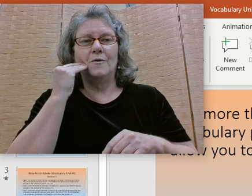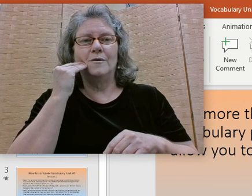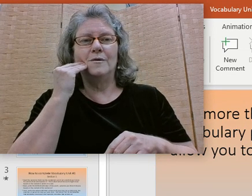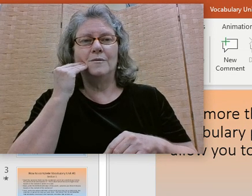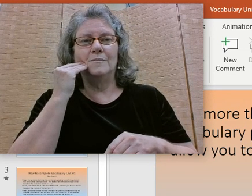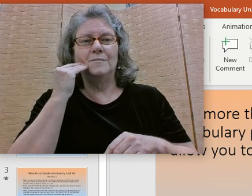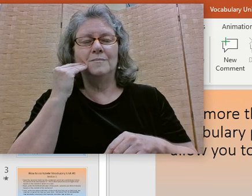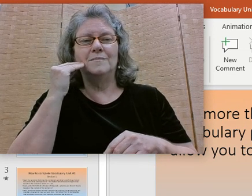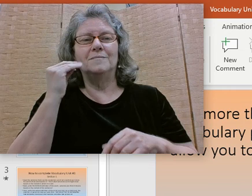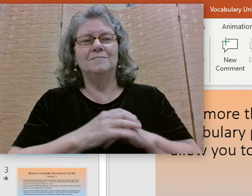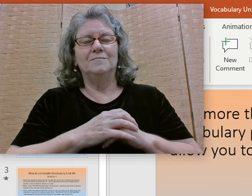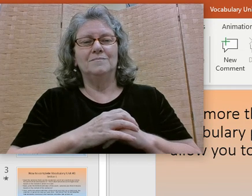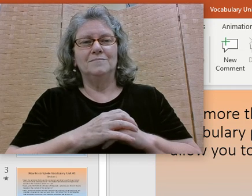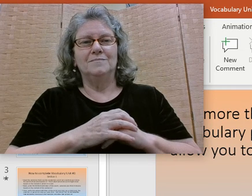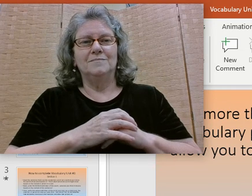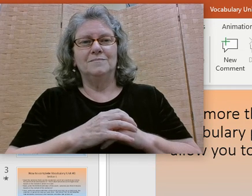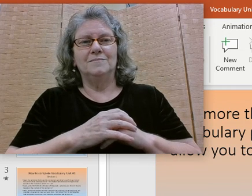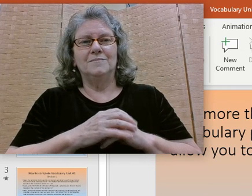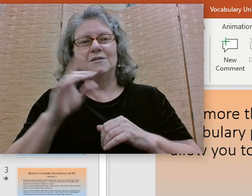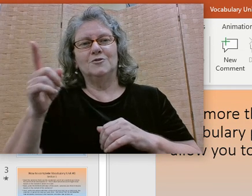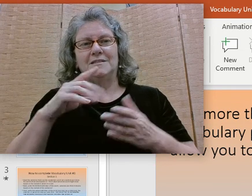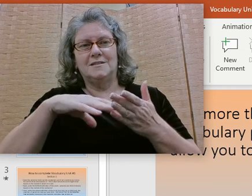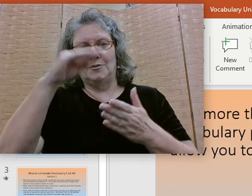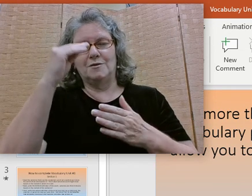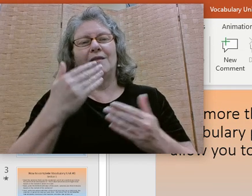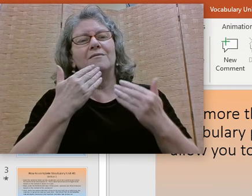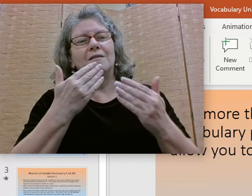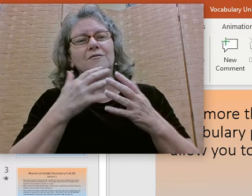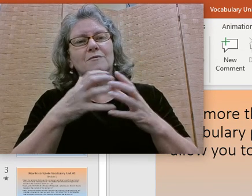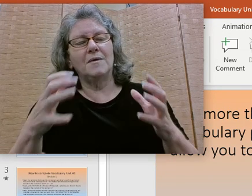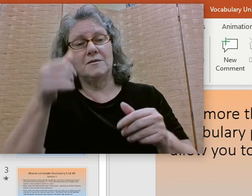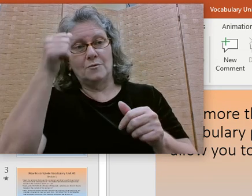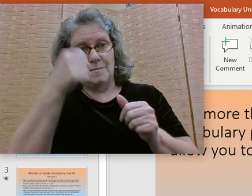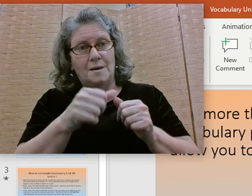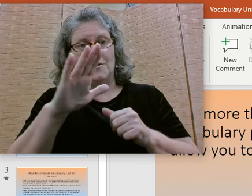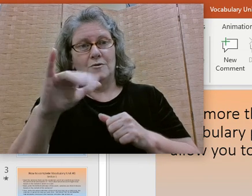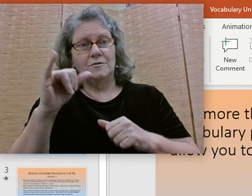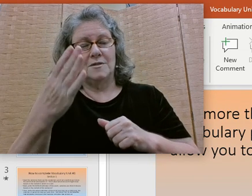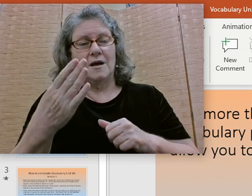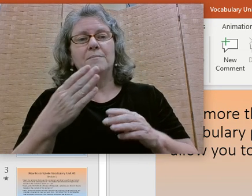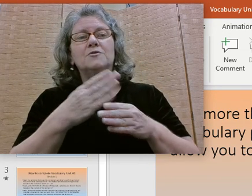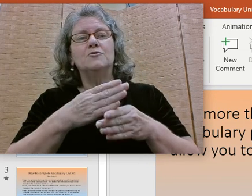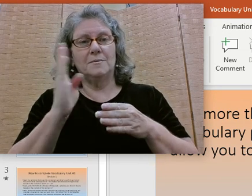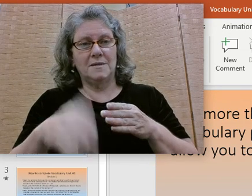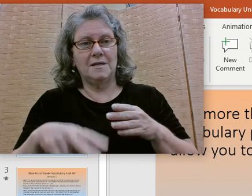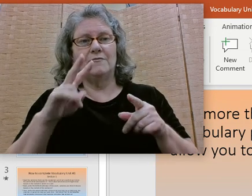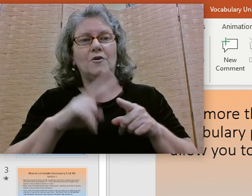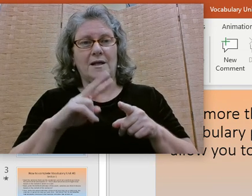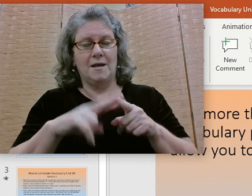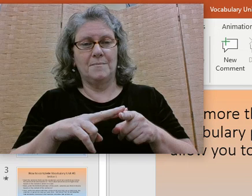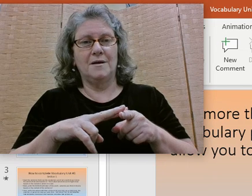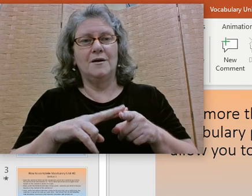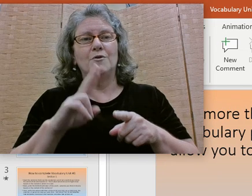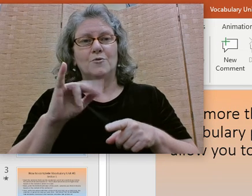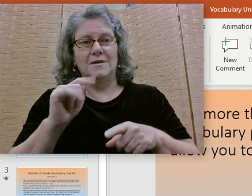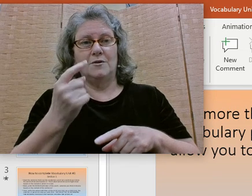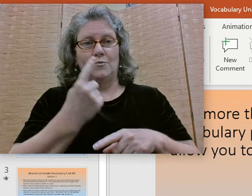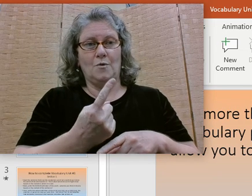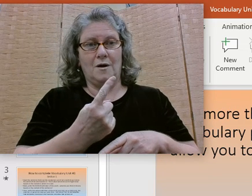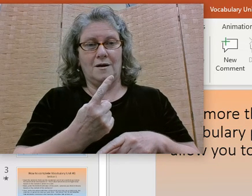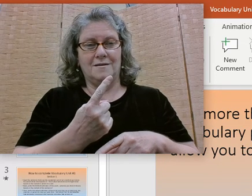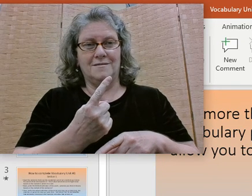distance learning. All right, guys, thank you so much. And remember, your job is to complete Vocabulary Unit